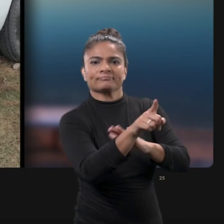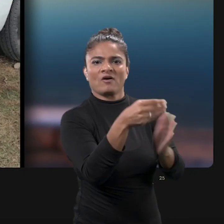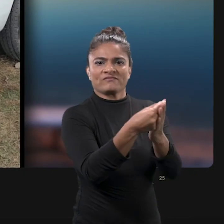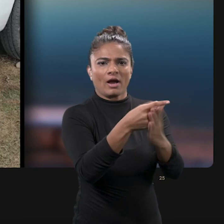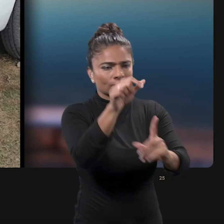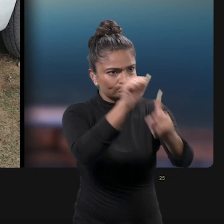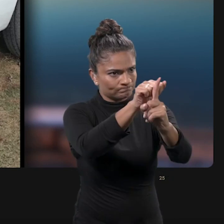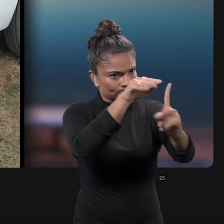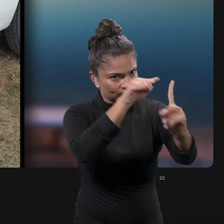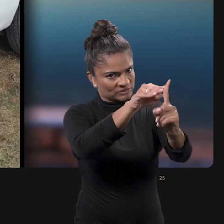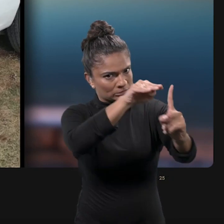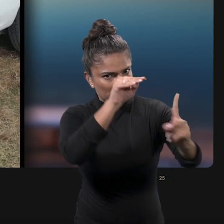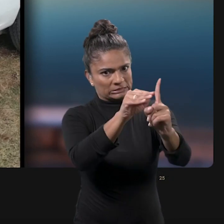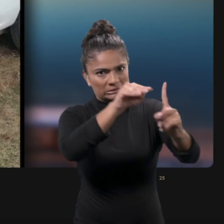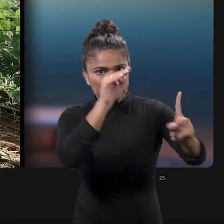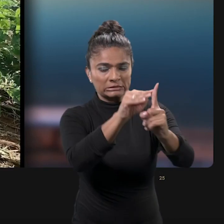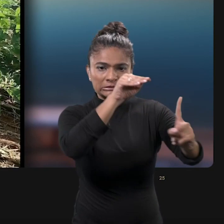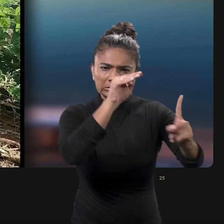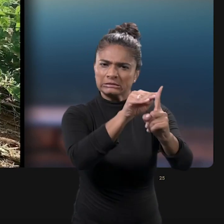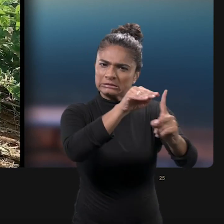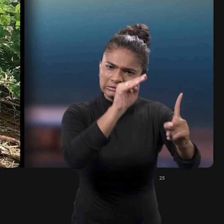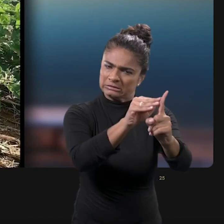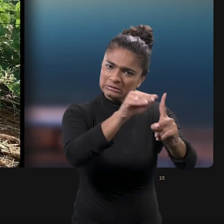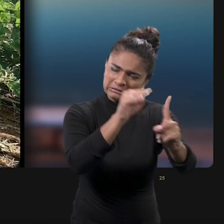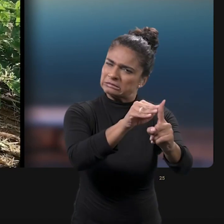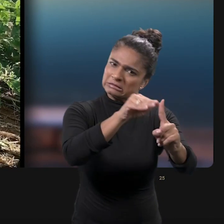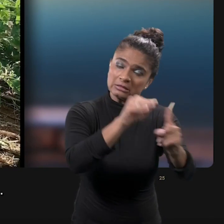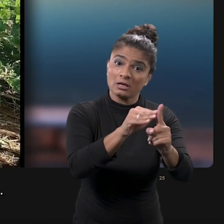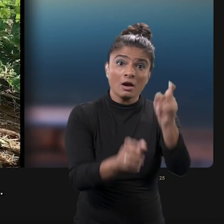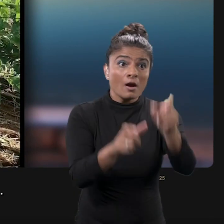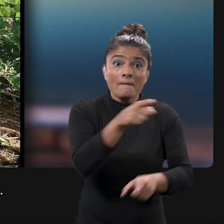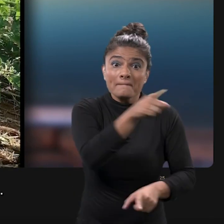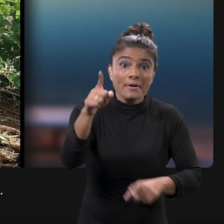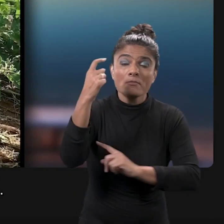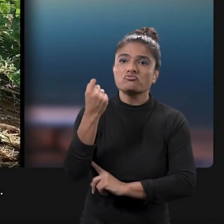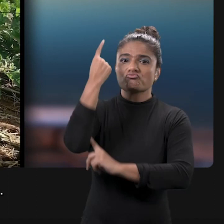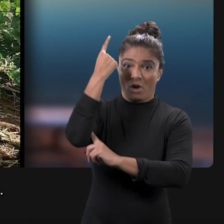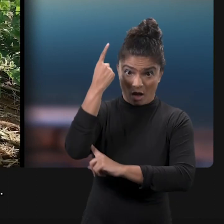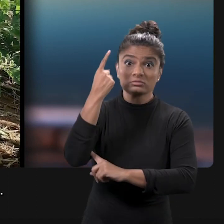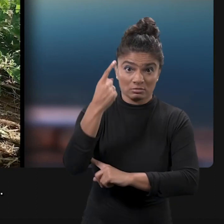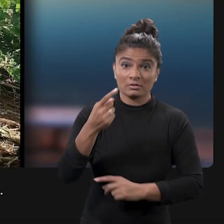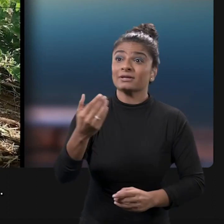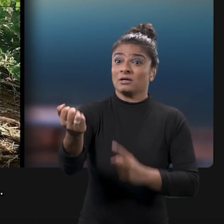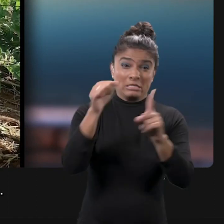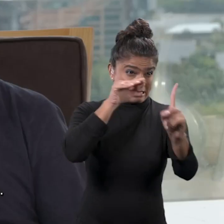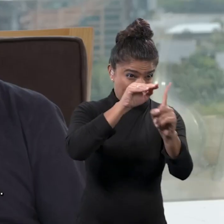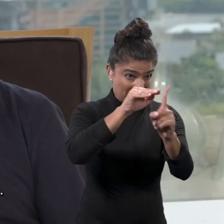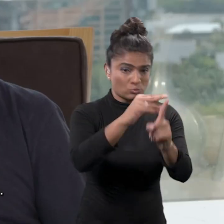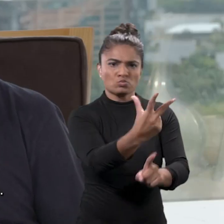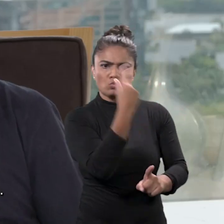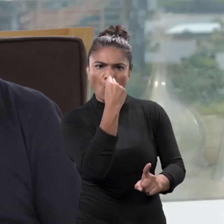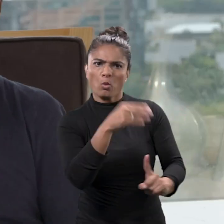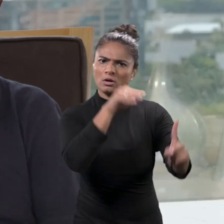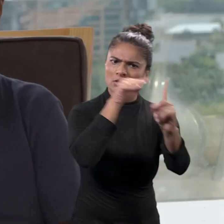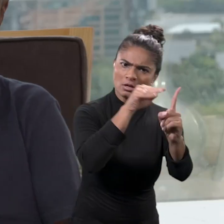you gotta just keep knocking on their doors. People what don't realize is you will be turned down. You're not gonna get it right the first time in